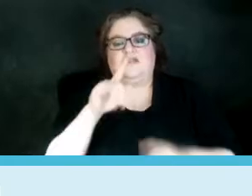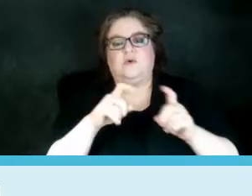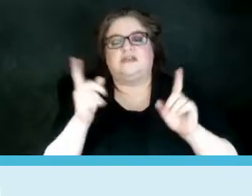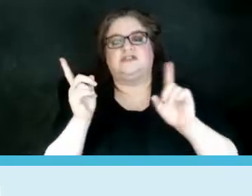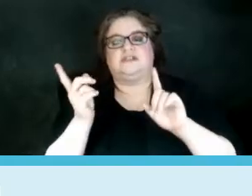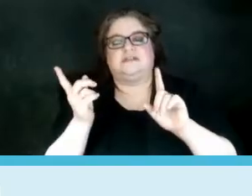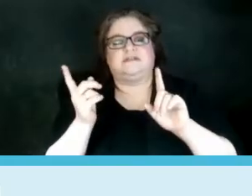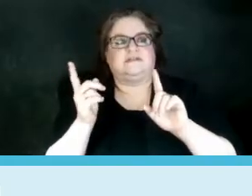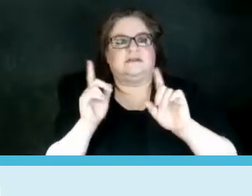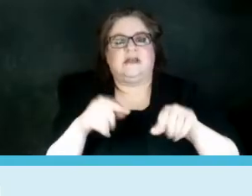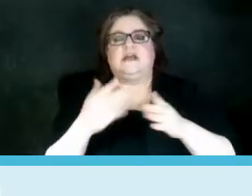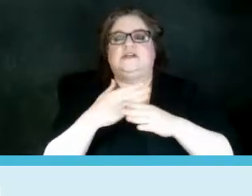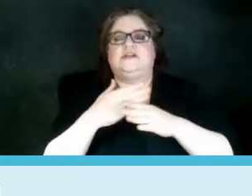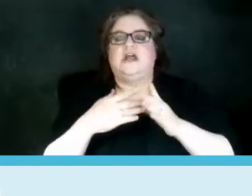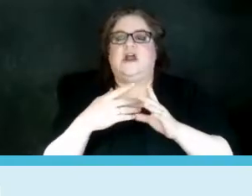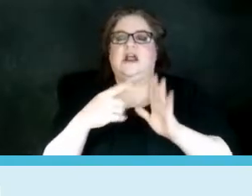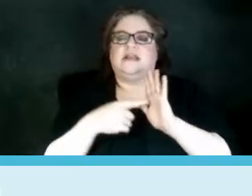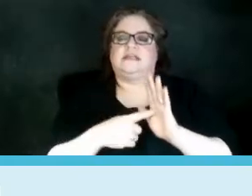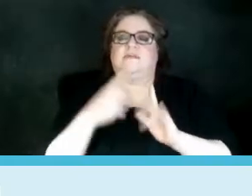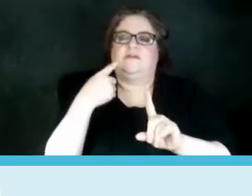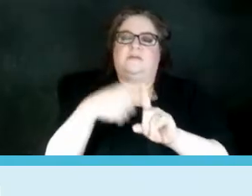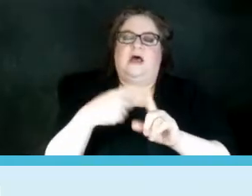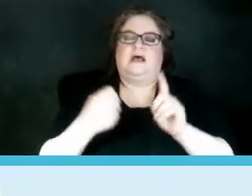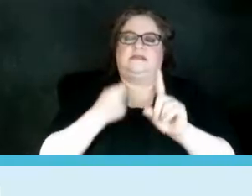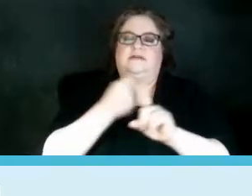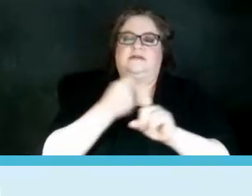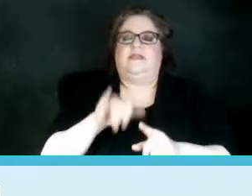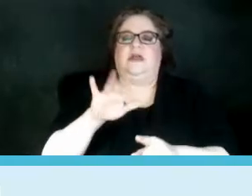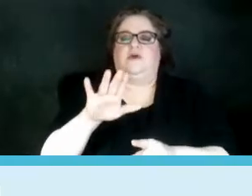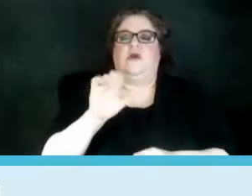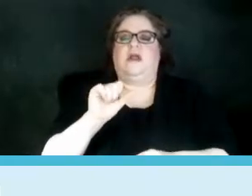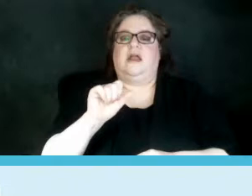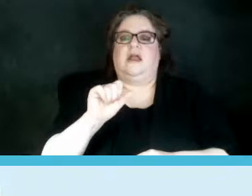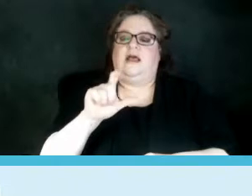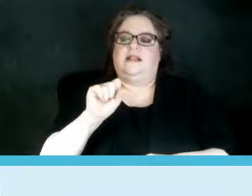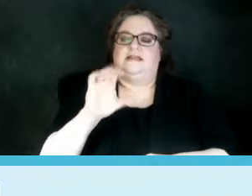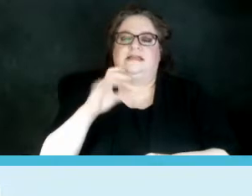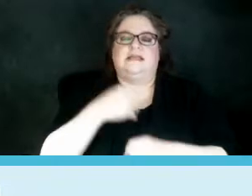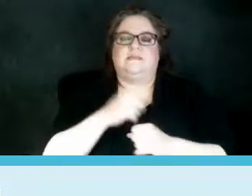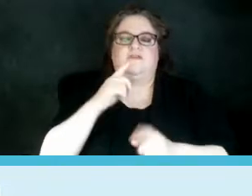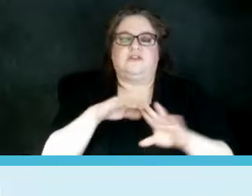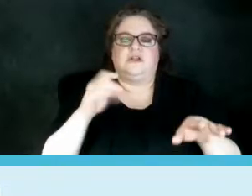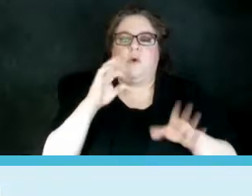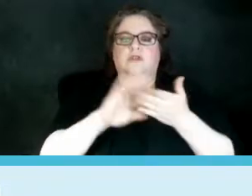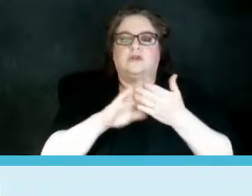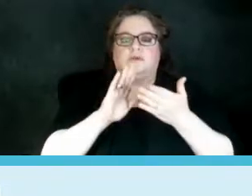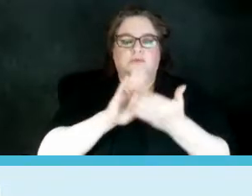is, share one example of the positive impact that your LSC has made for children or the school community as a whole.